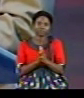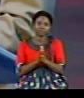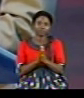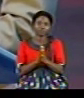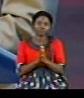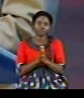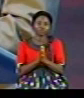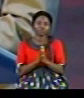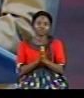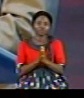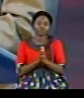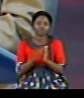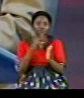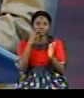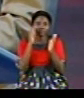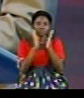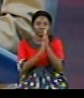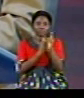please. Praise the Lord.